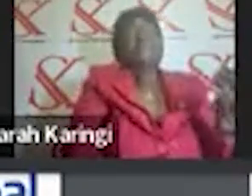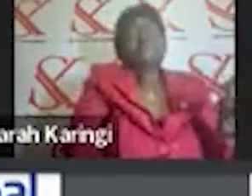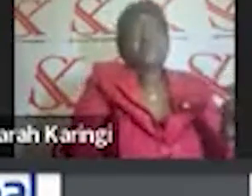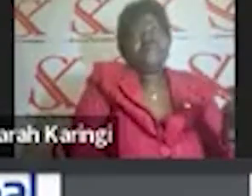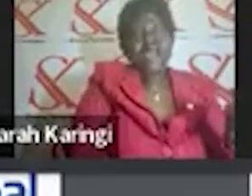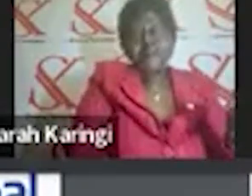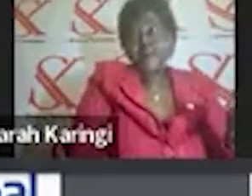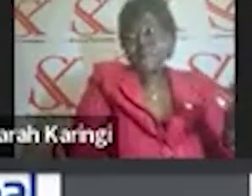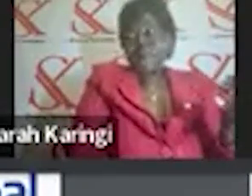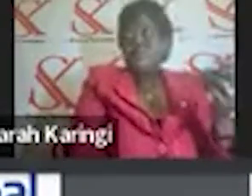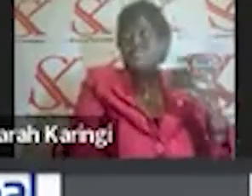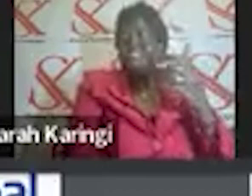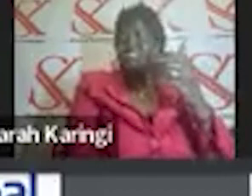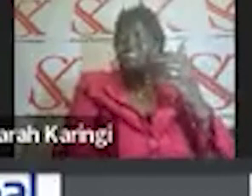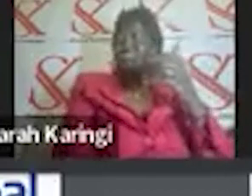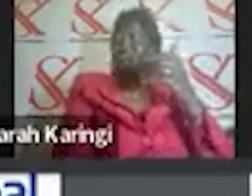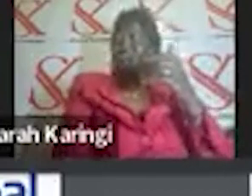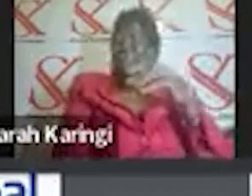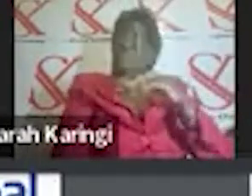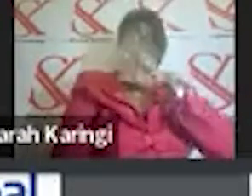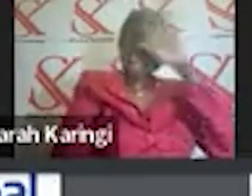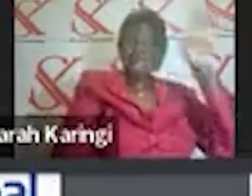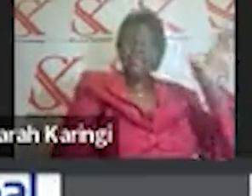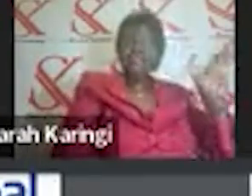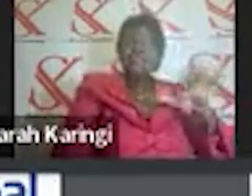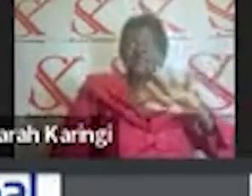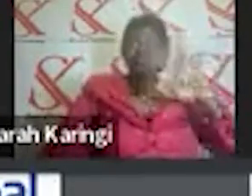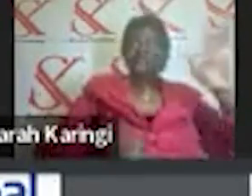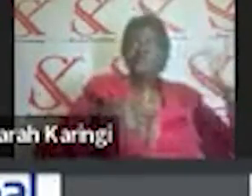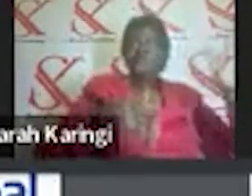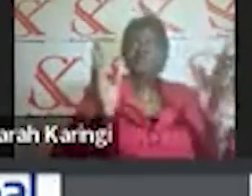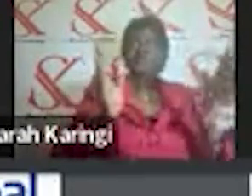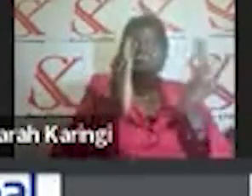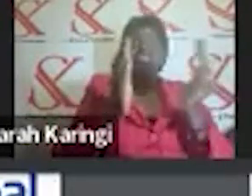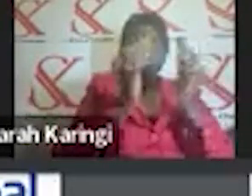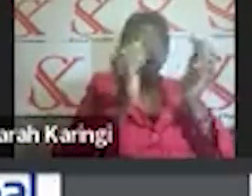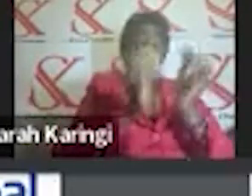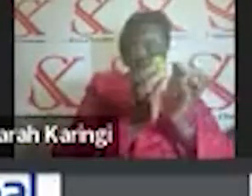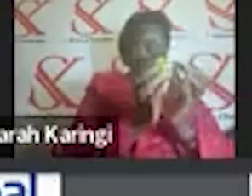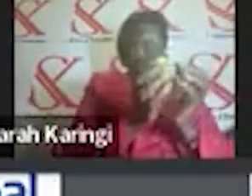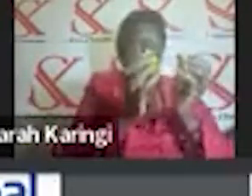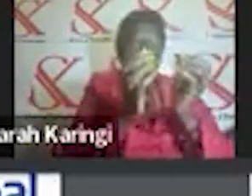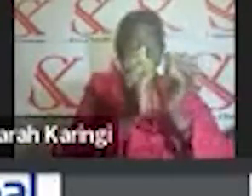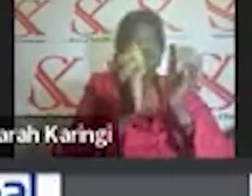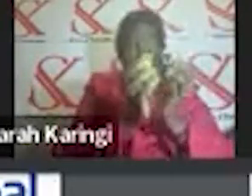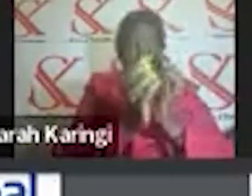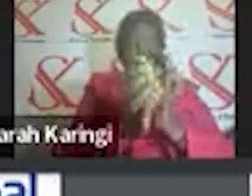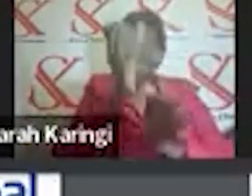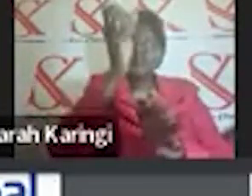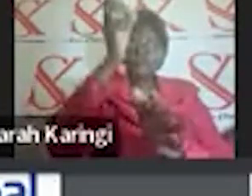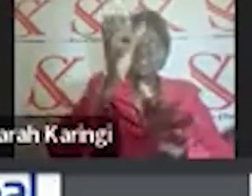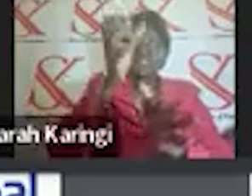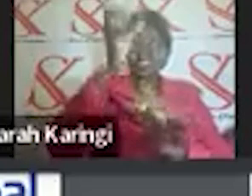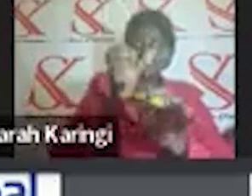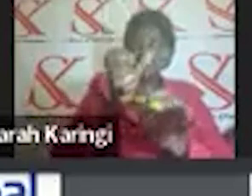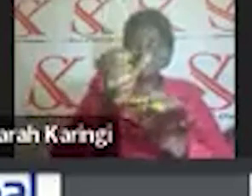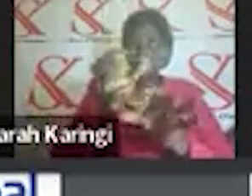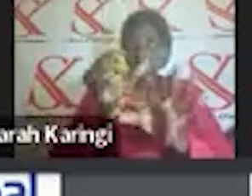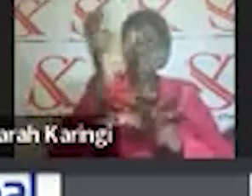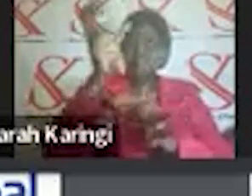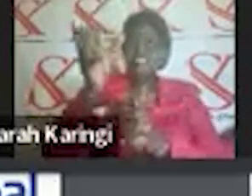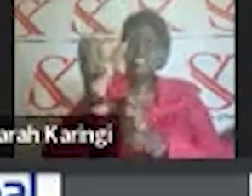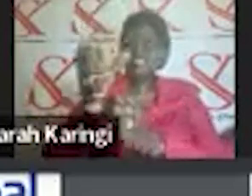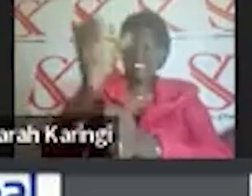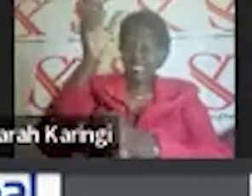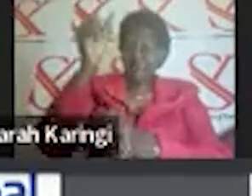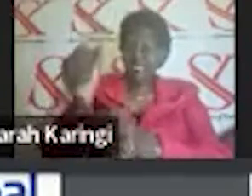being taught by Pepe Minabo about, of course, reaching up at a point where now we are like a Coke. You see, a Coke is so distinct.